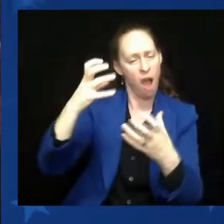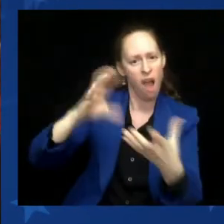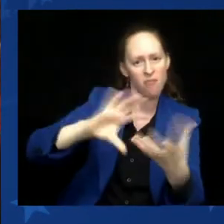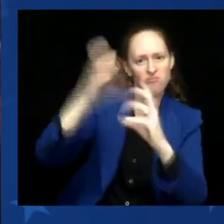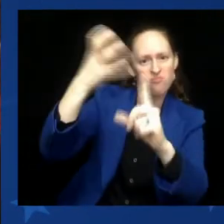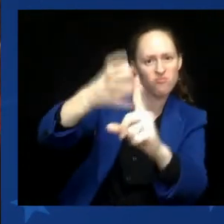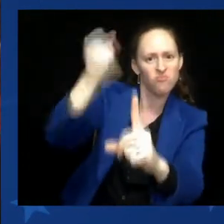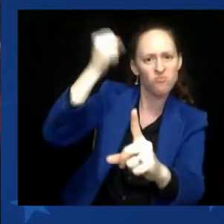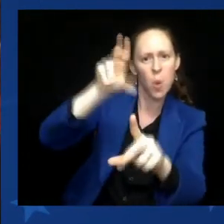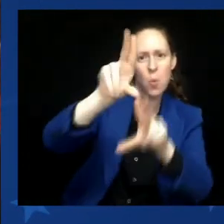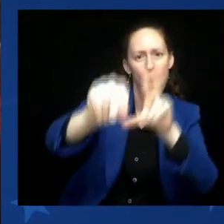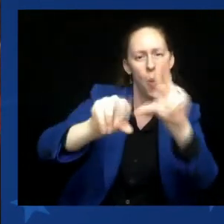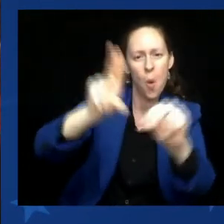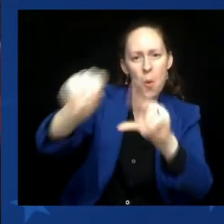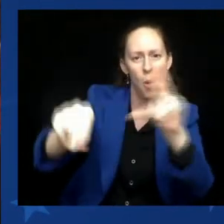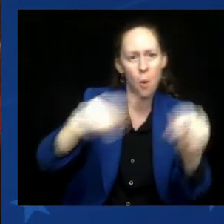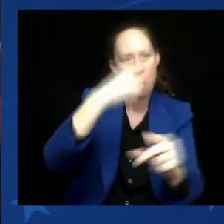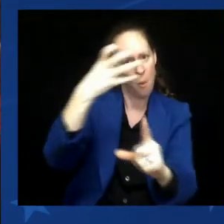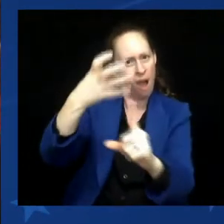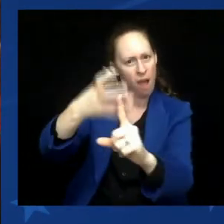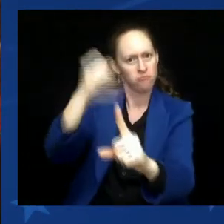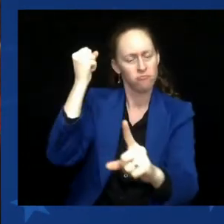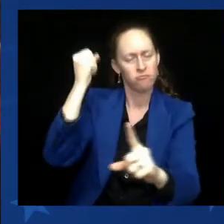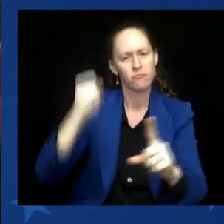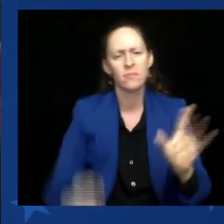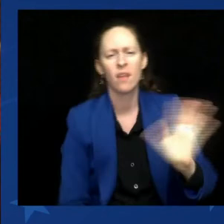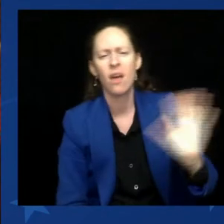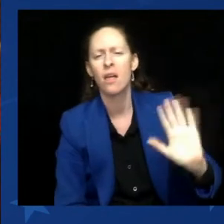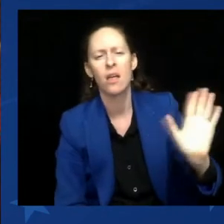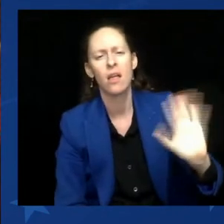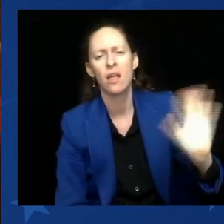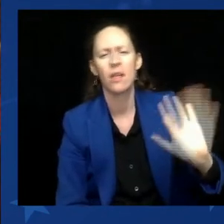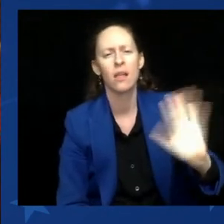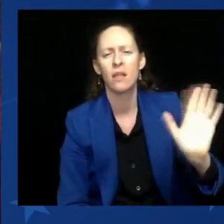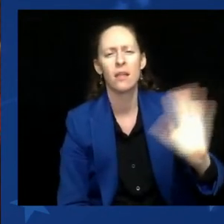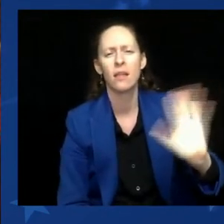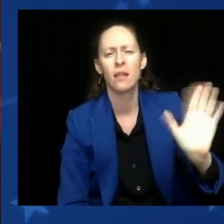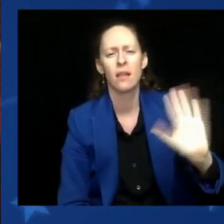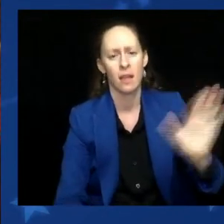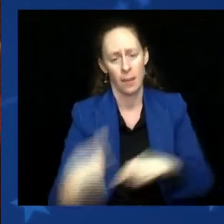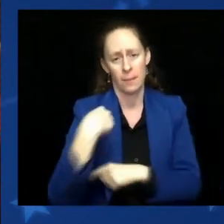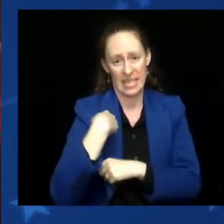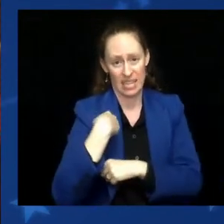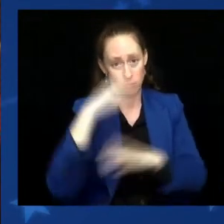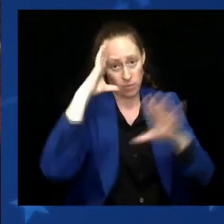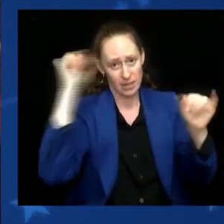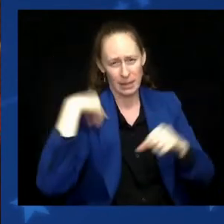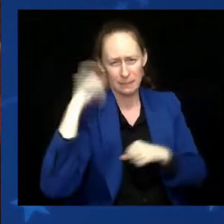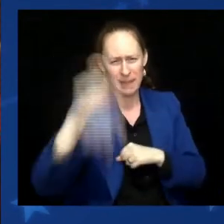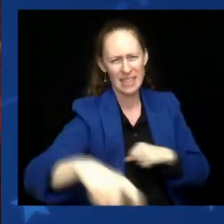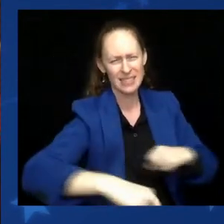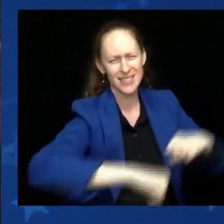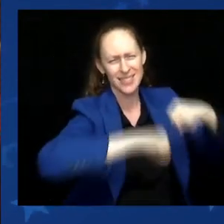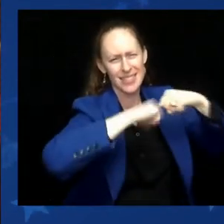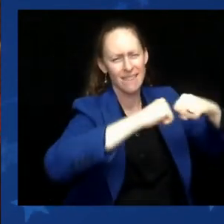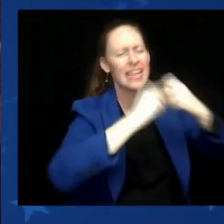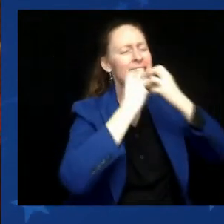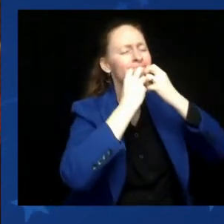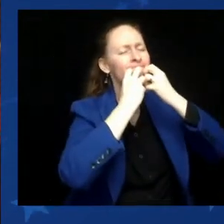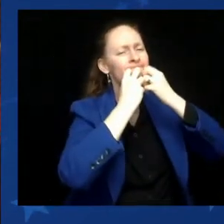as your president, I will defend our democracy with every fiber of my being, and I'm asking every American to join me.